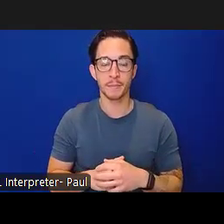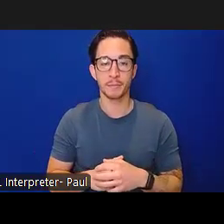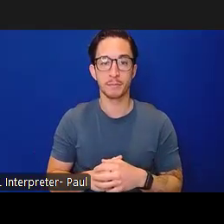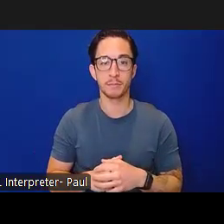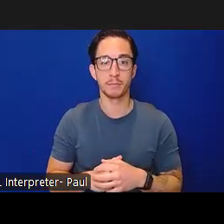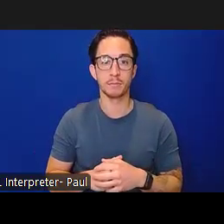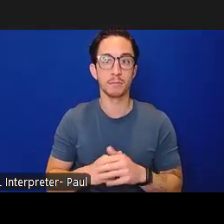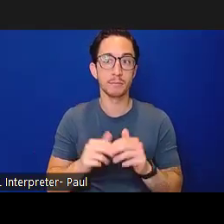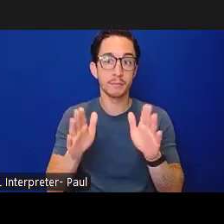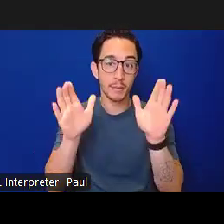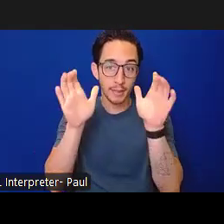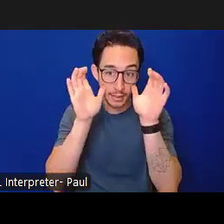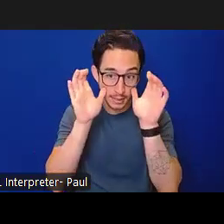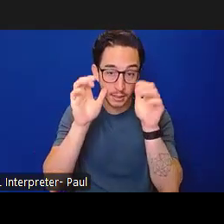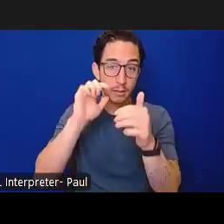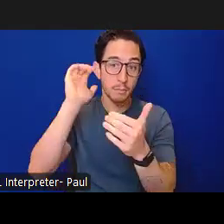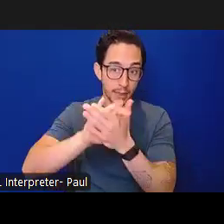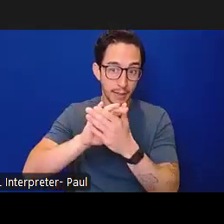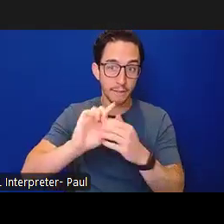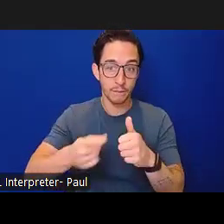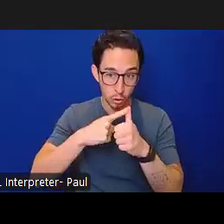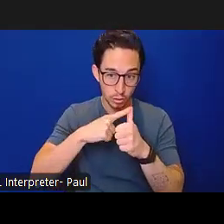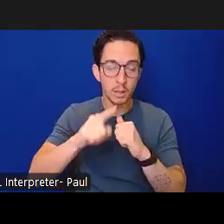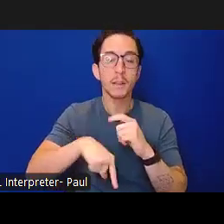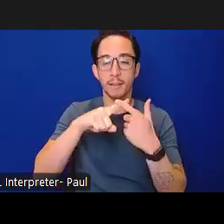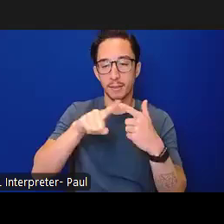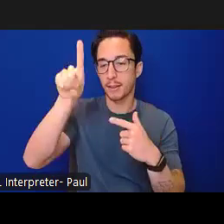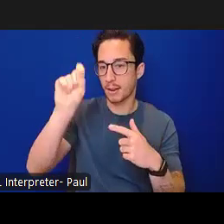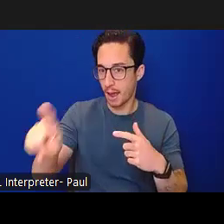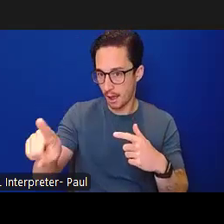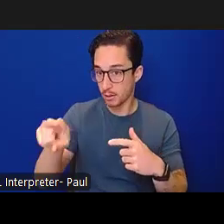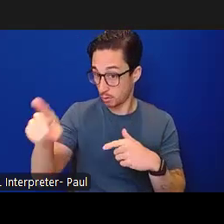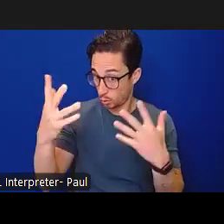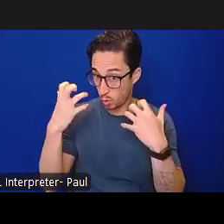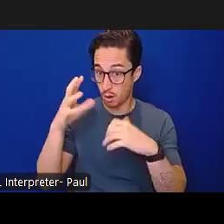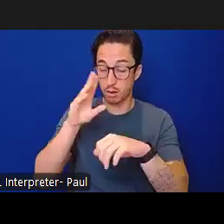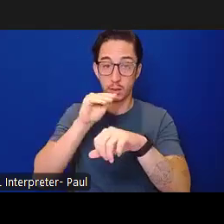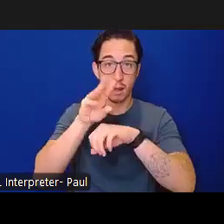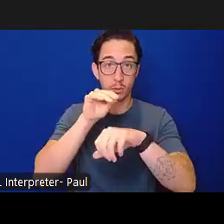Listen and believe first. Then ask if they are seeking counseling.